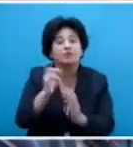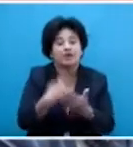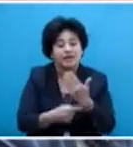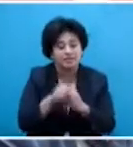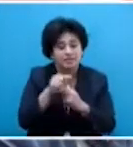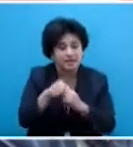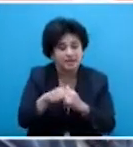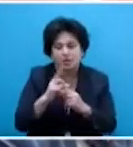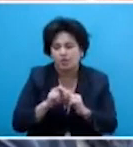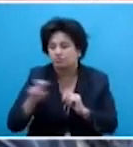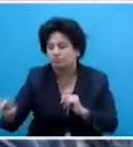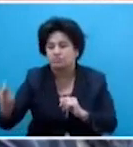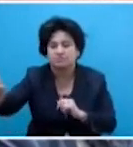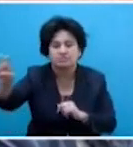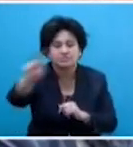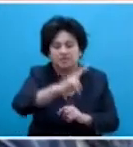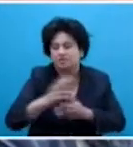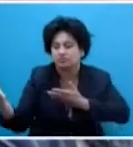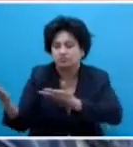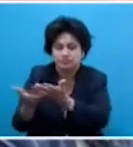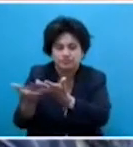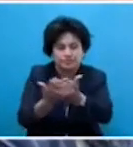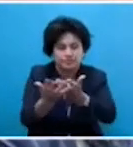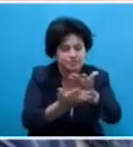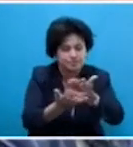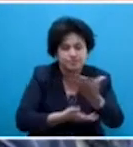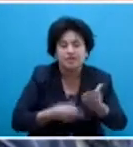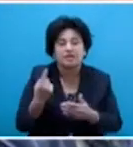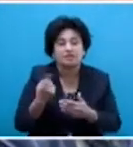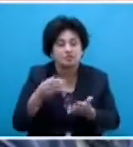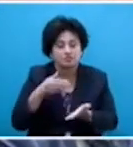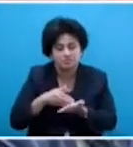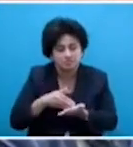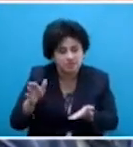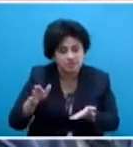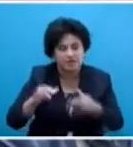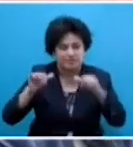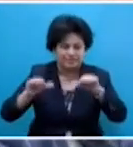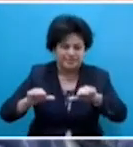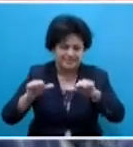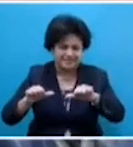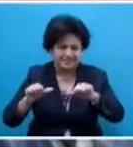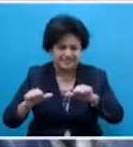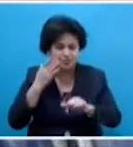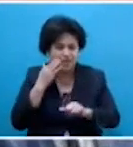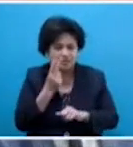process and endorsed by His Excellency the President in December 2008 for